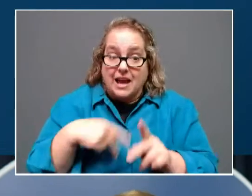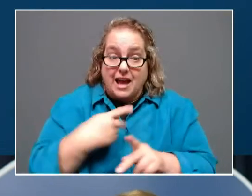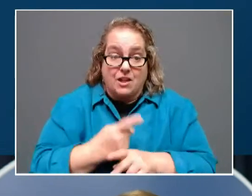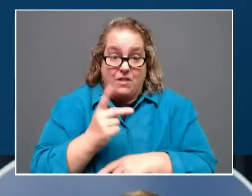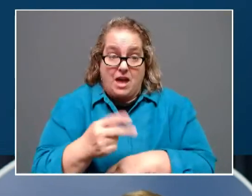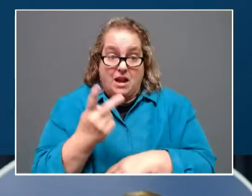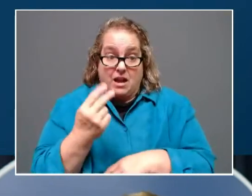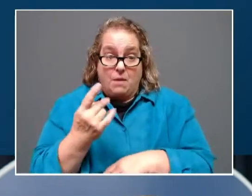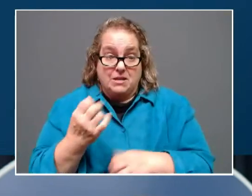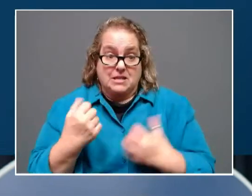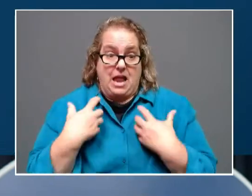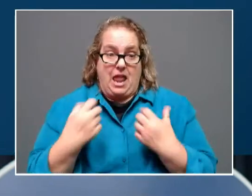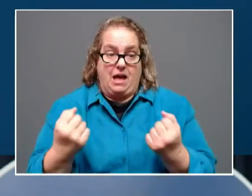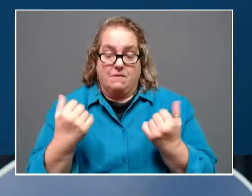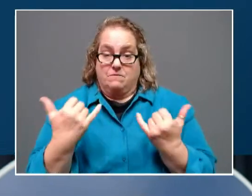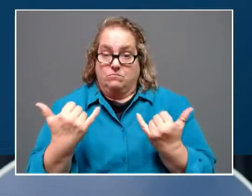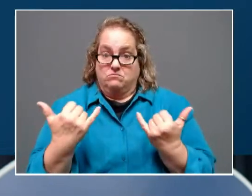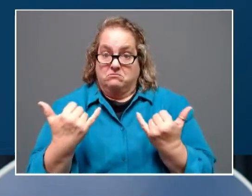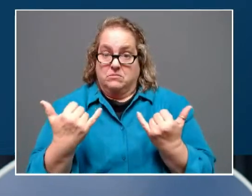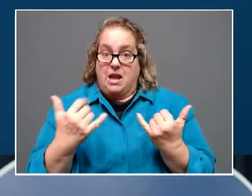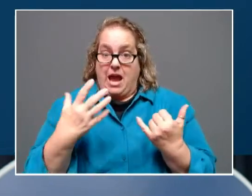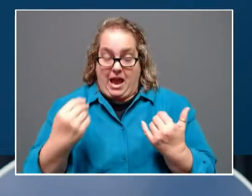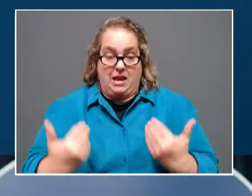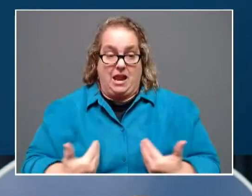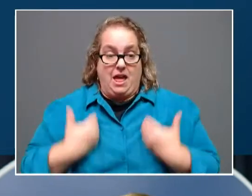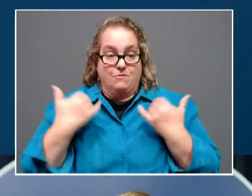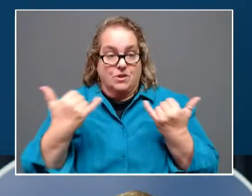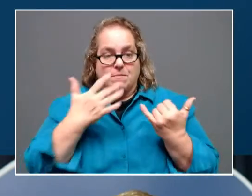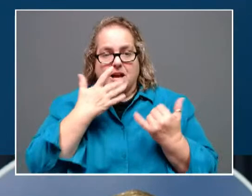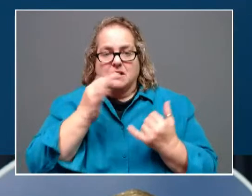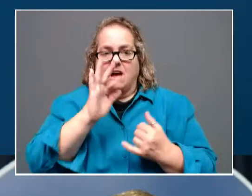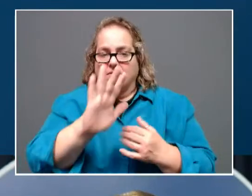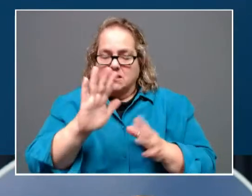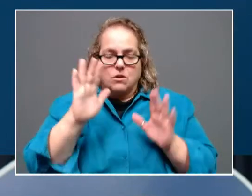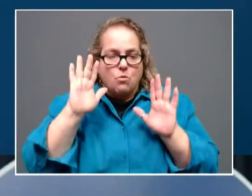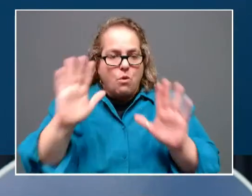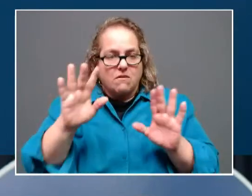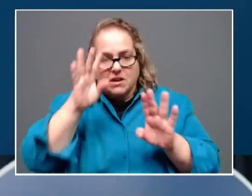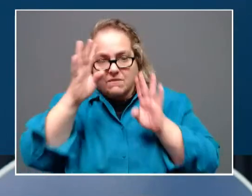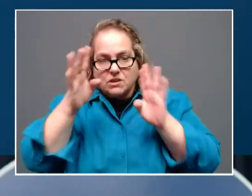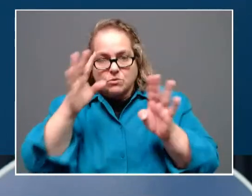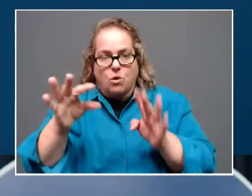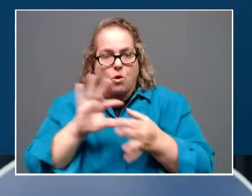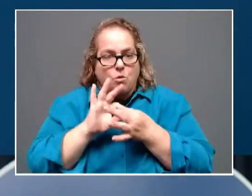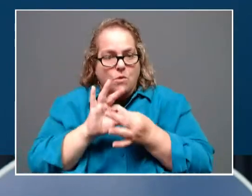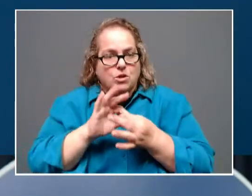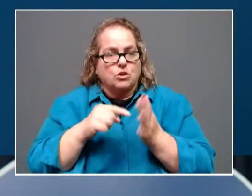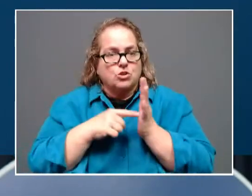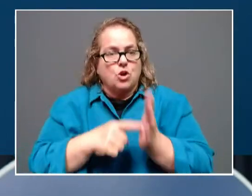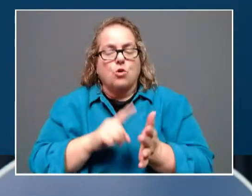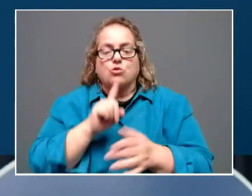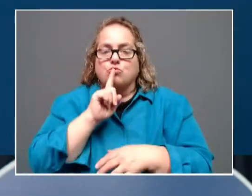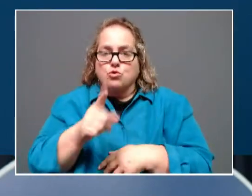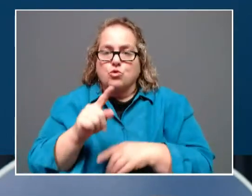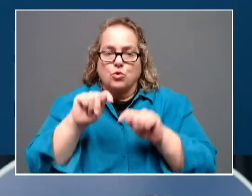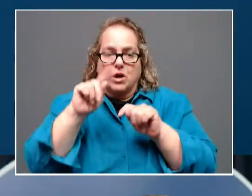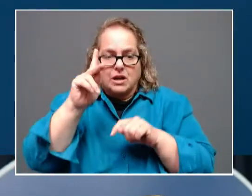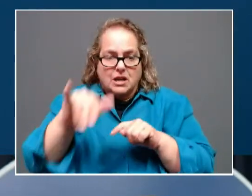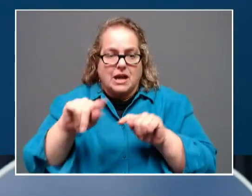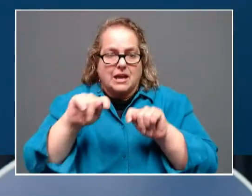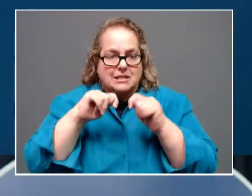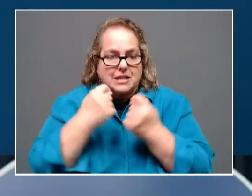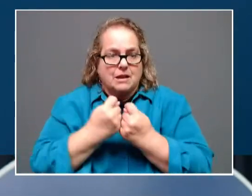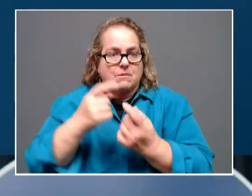the innovation, cooperation of law enforcement agencies that have shown the true Team Kentucky spirit by working together with